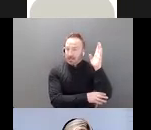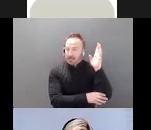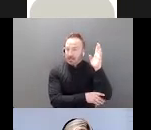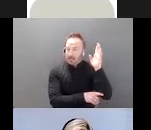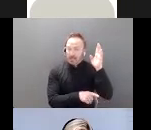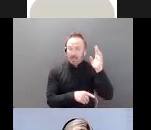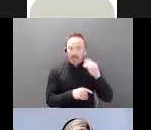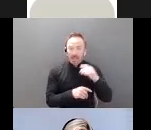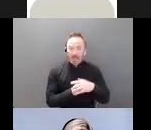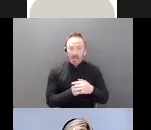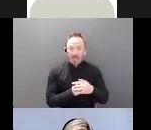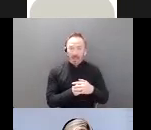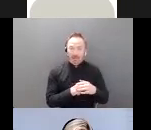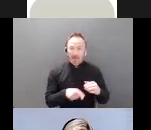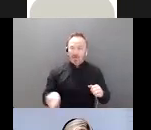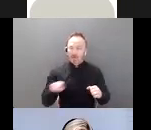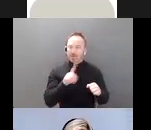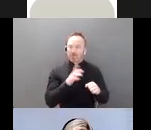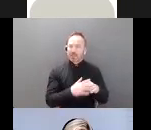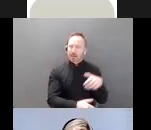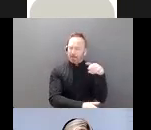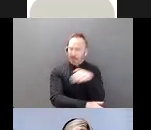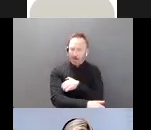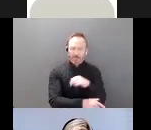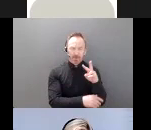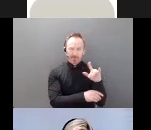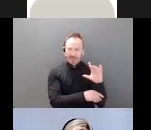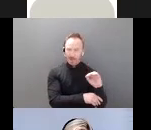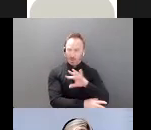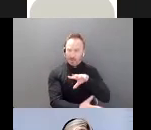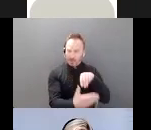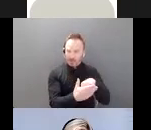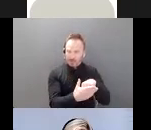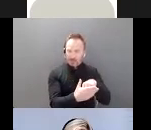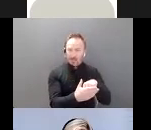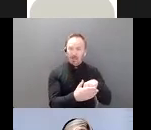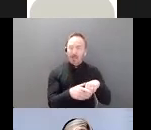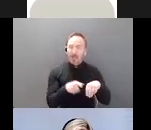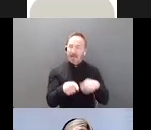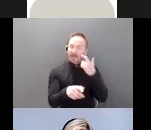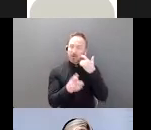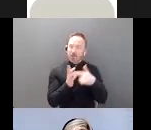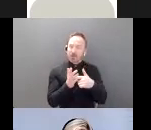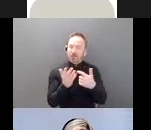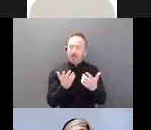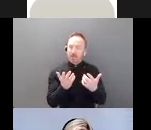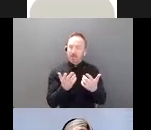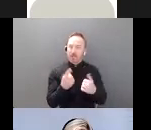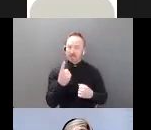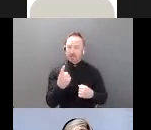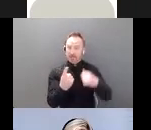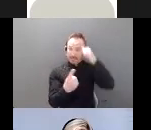made, there's a really powerful video in it. And one of the things that I really noticed was there was a son who